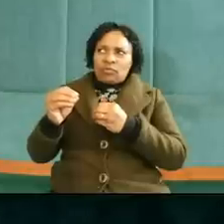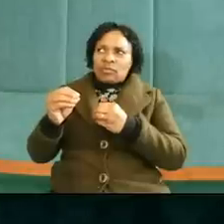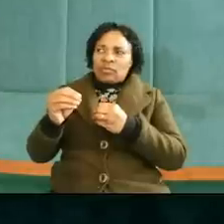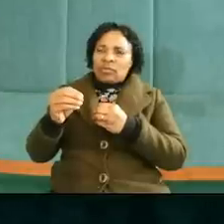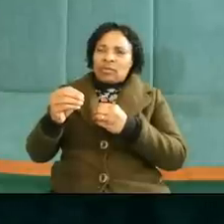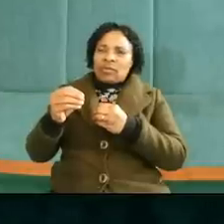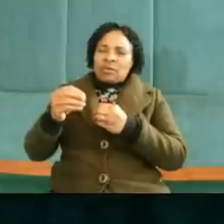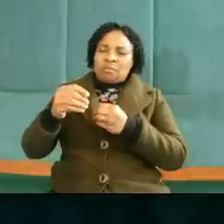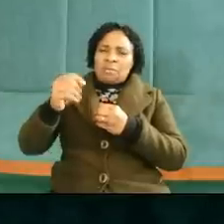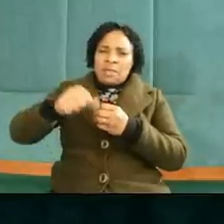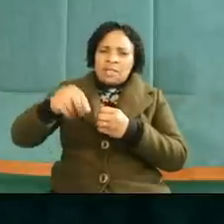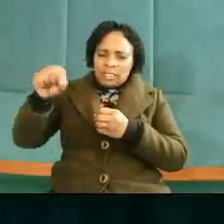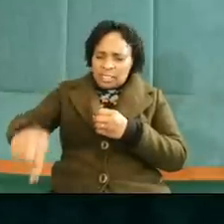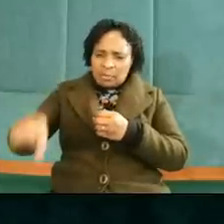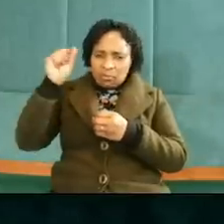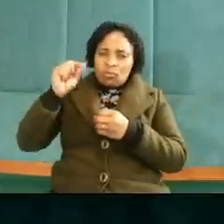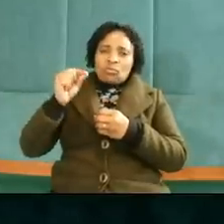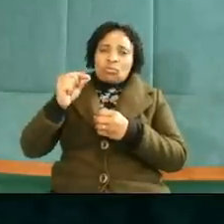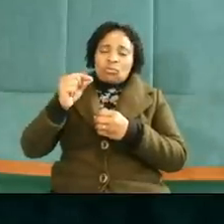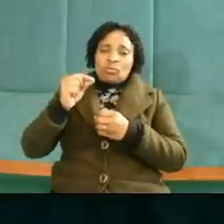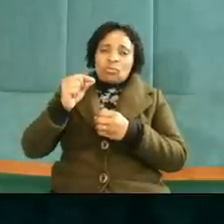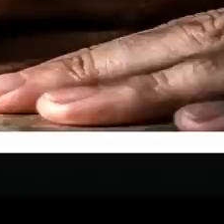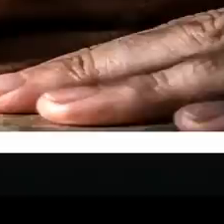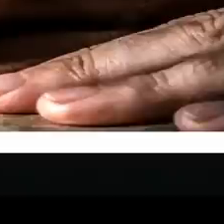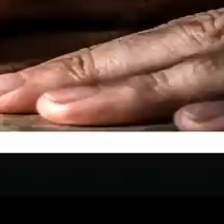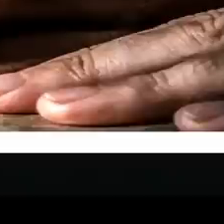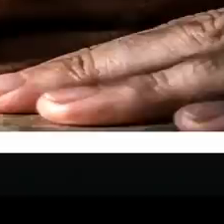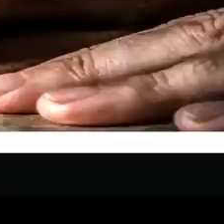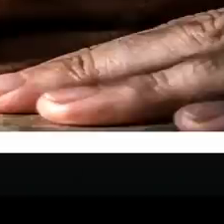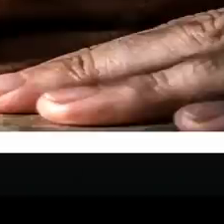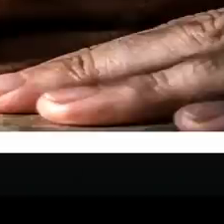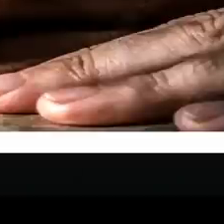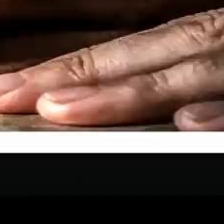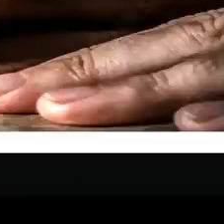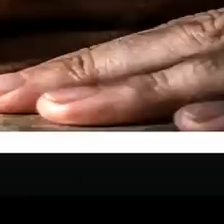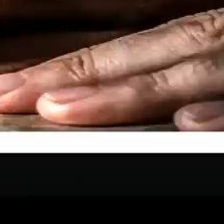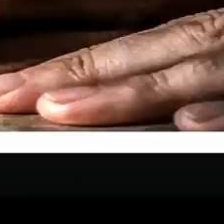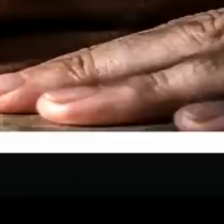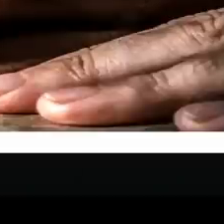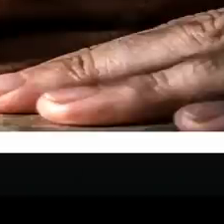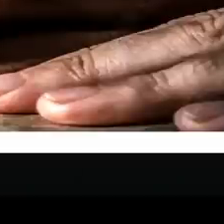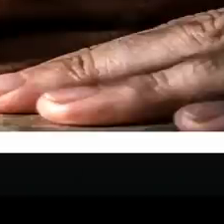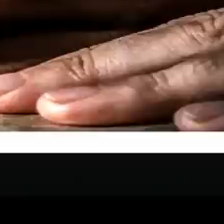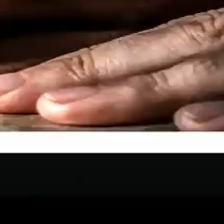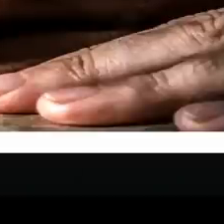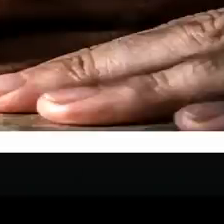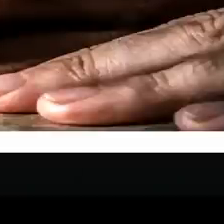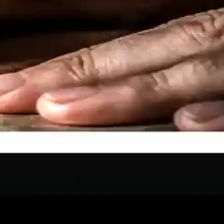stuff and the pen, and they would dip it in ink. You know what I'm talking about? And write one word, and before you finish the word, it dry off, you have